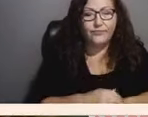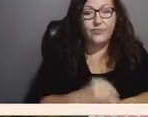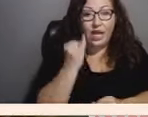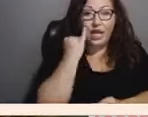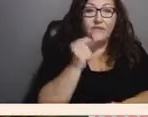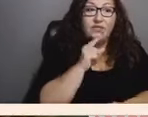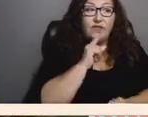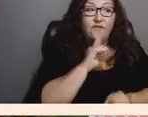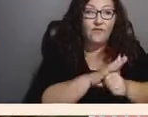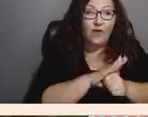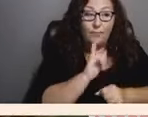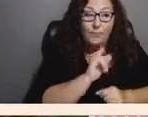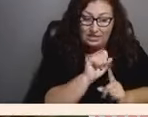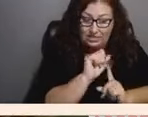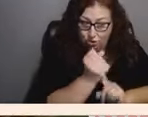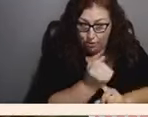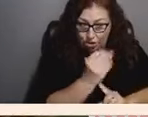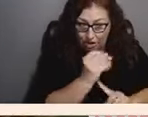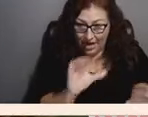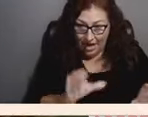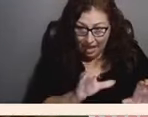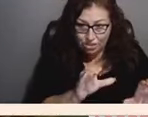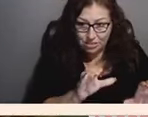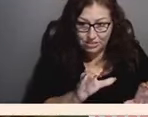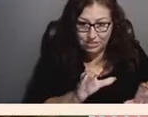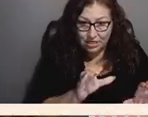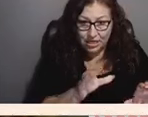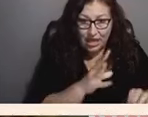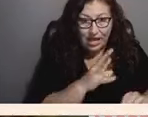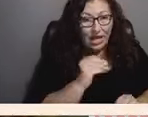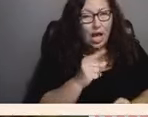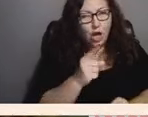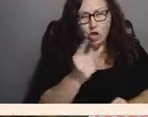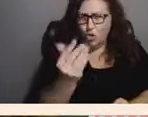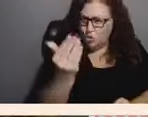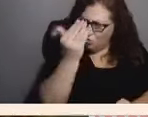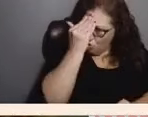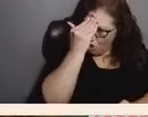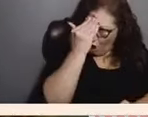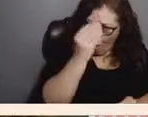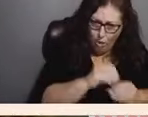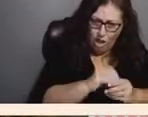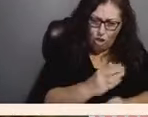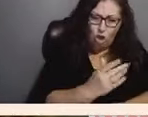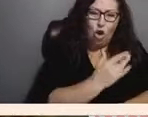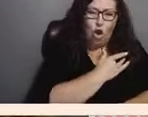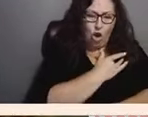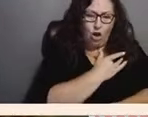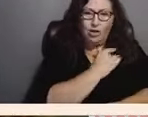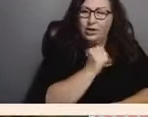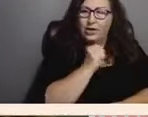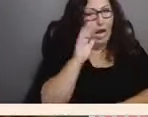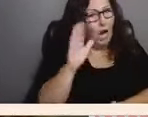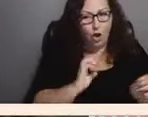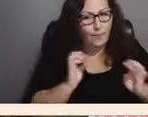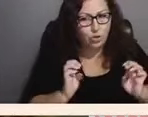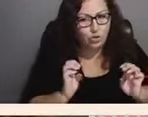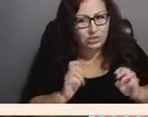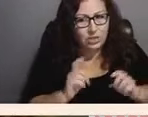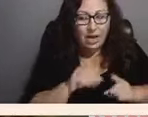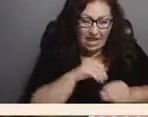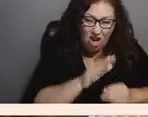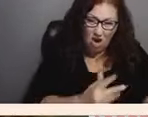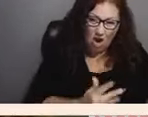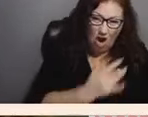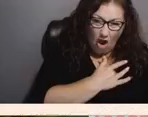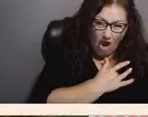and actions, and you know in your heart, not your emotions, but in your heart,